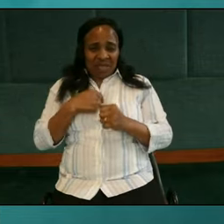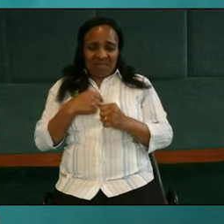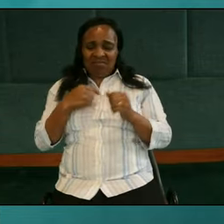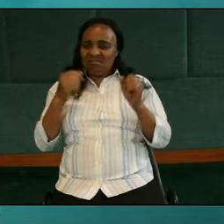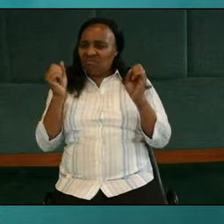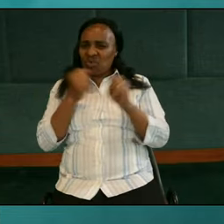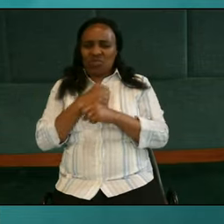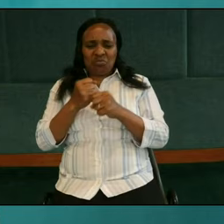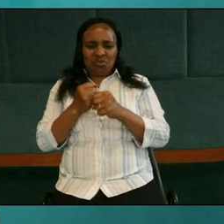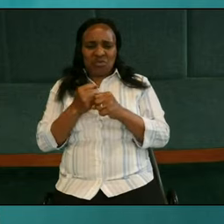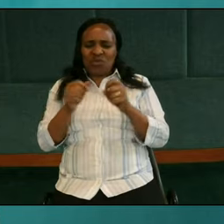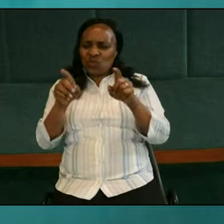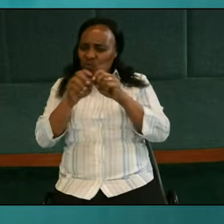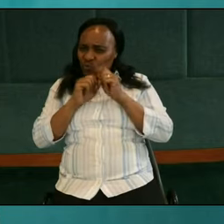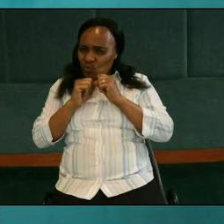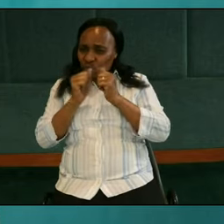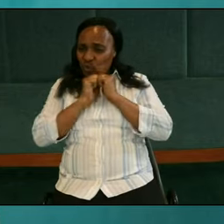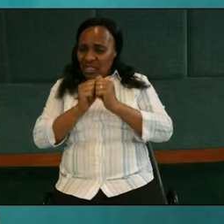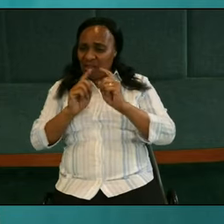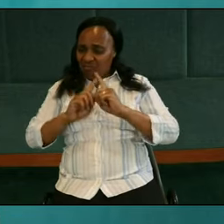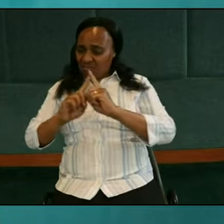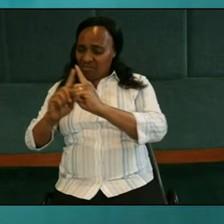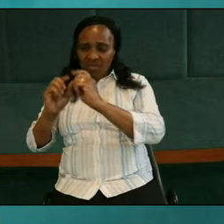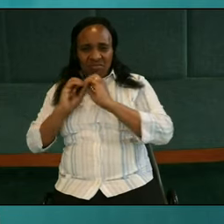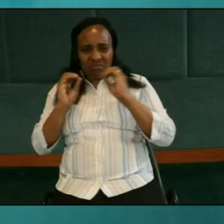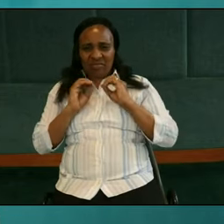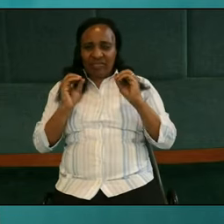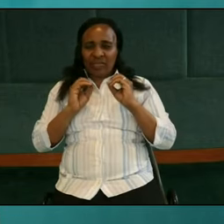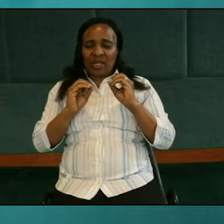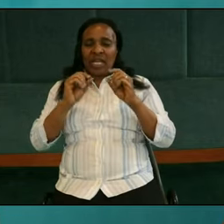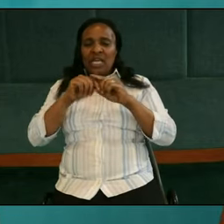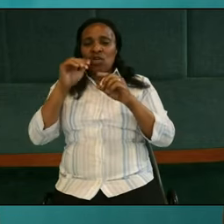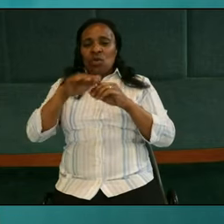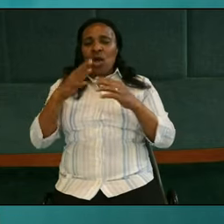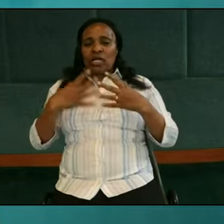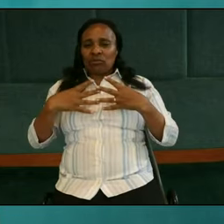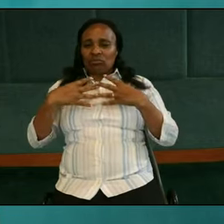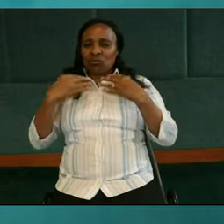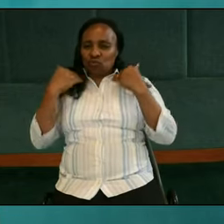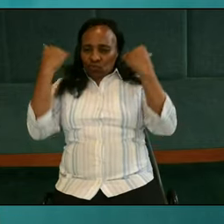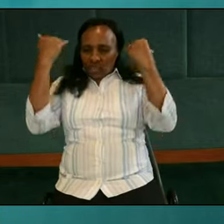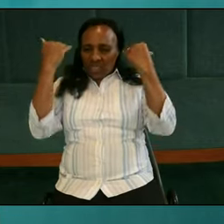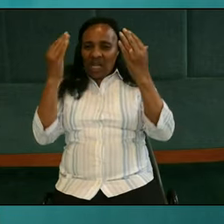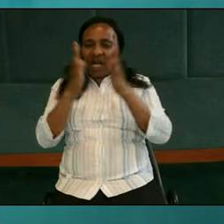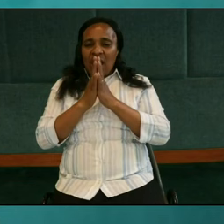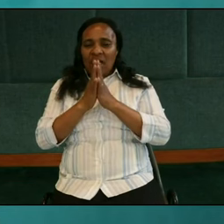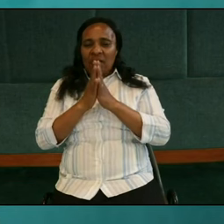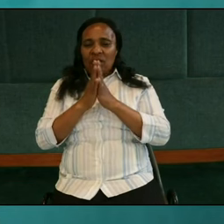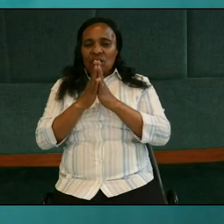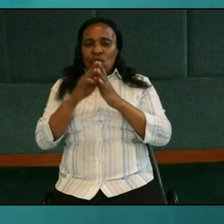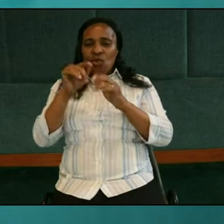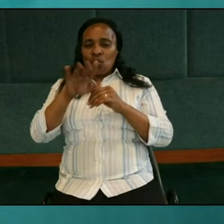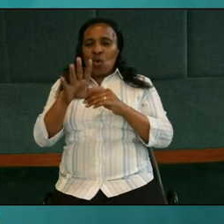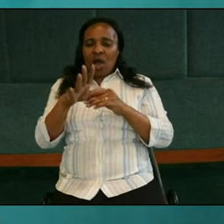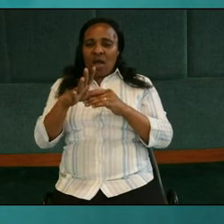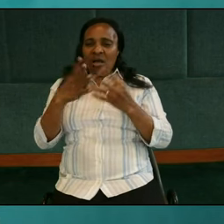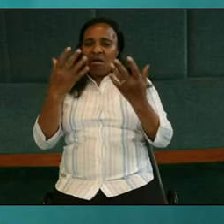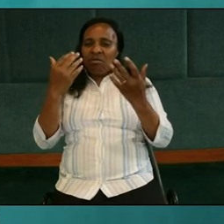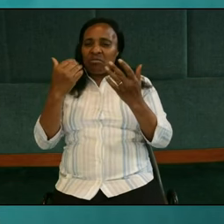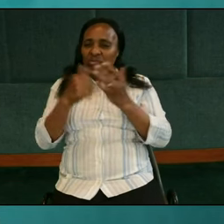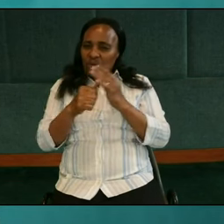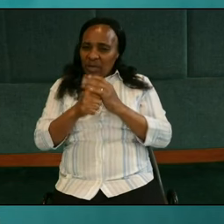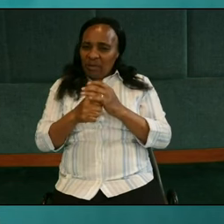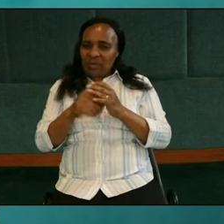doing, Aziendani. But in your distress and your despair, always seek